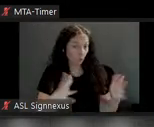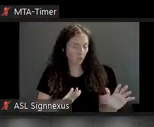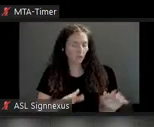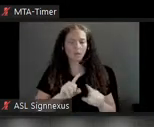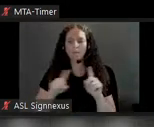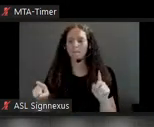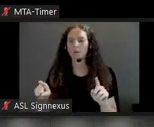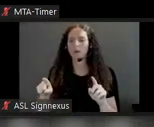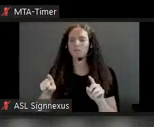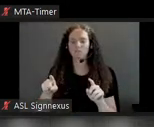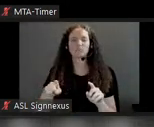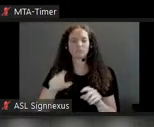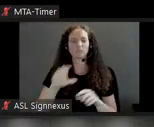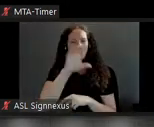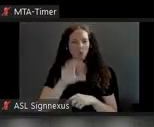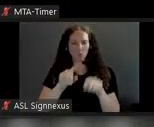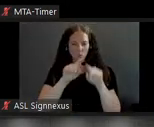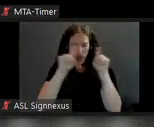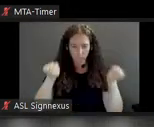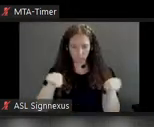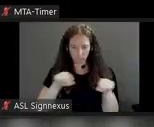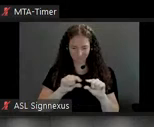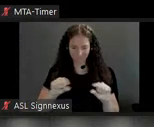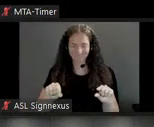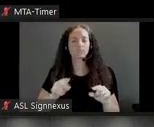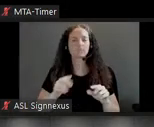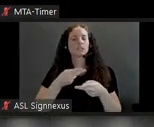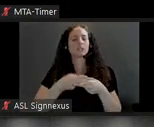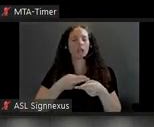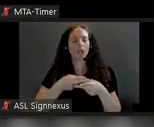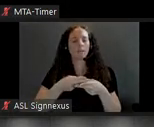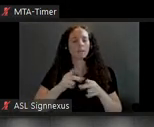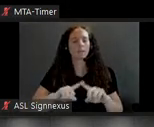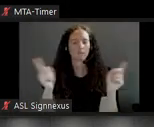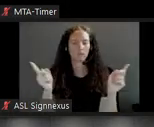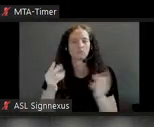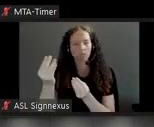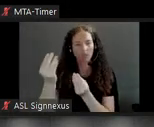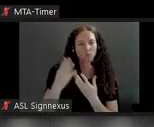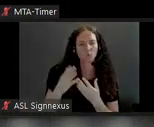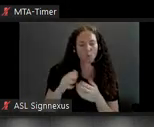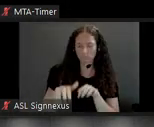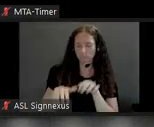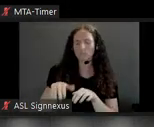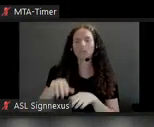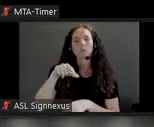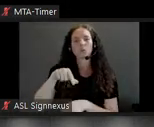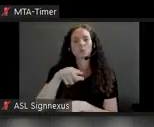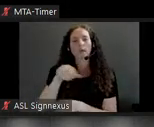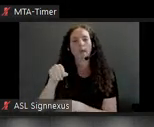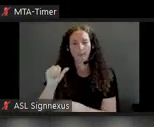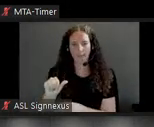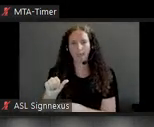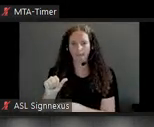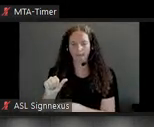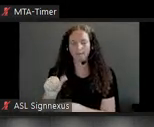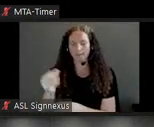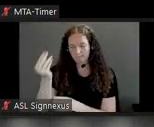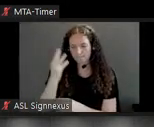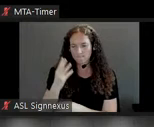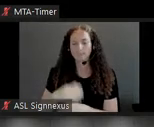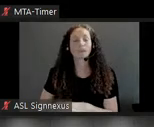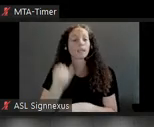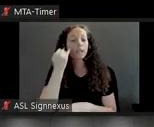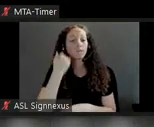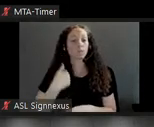just please let us know in the Q&A so we can make sure that we get to you. And if anyone is on that we miss or don't